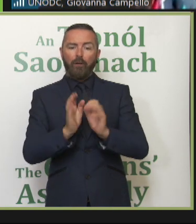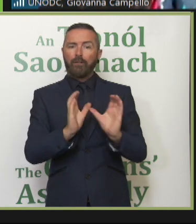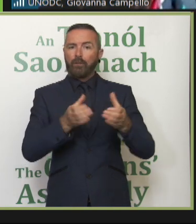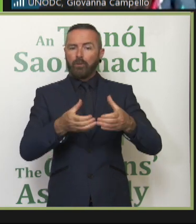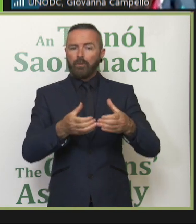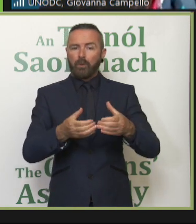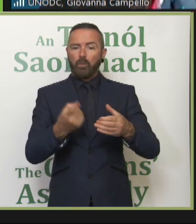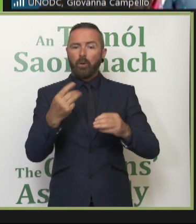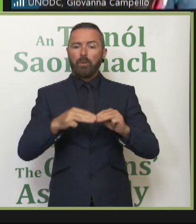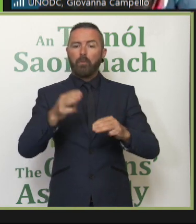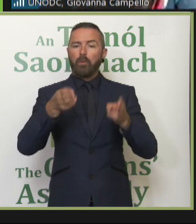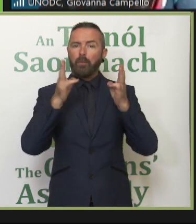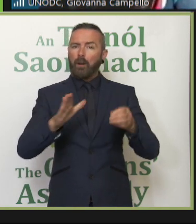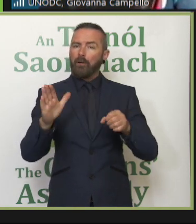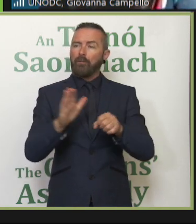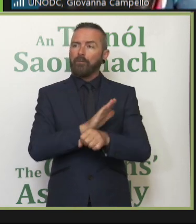most powerful